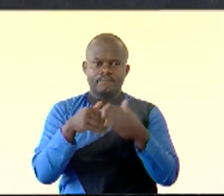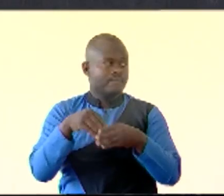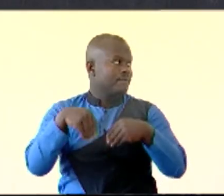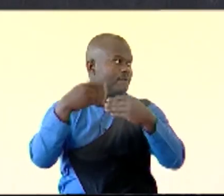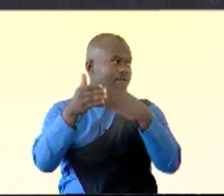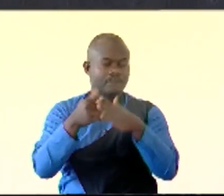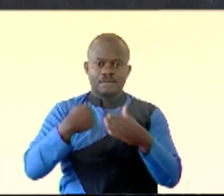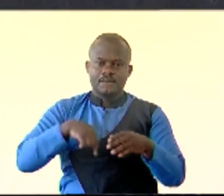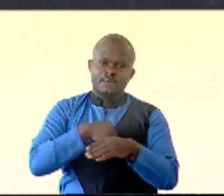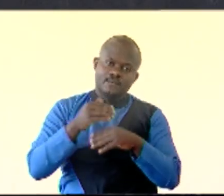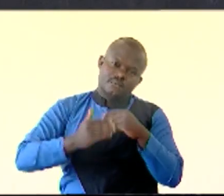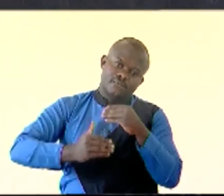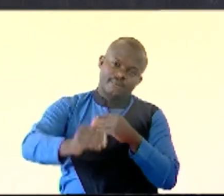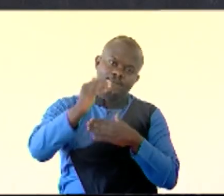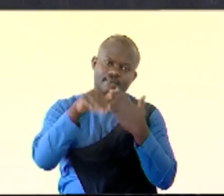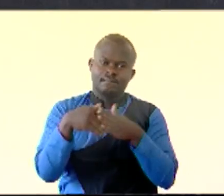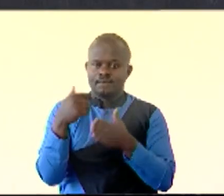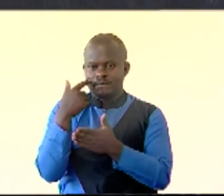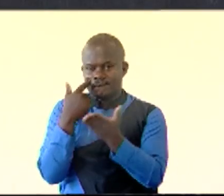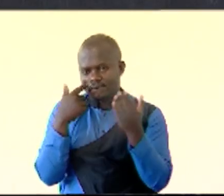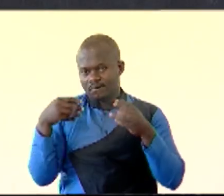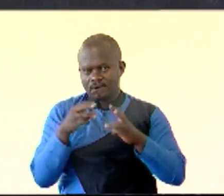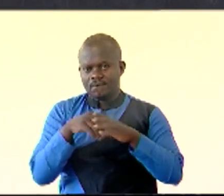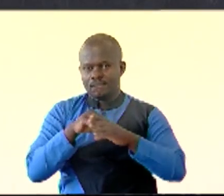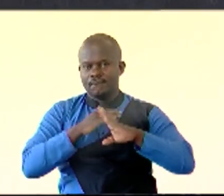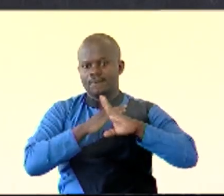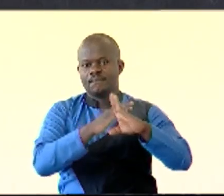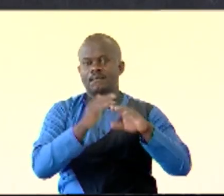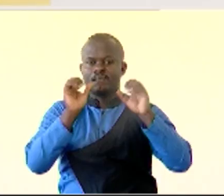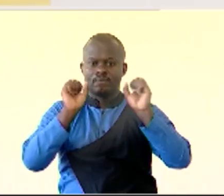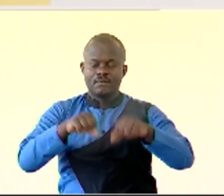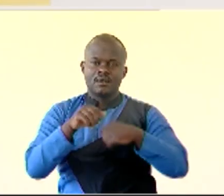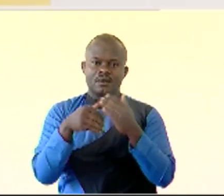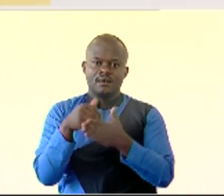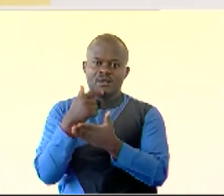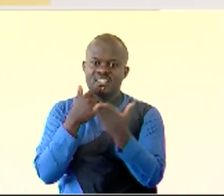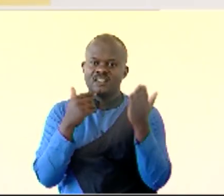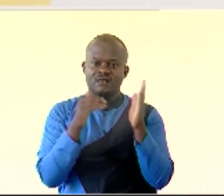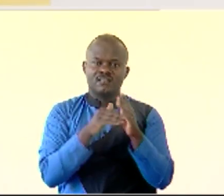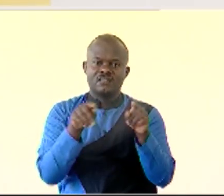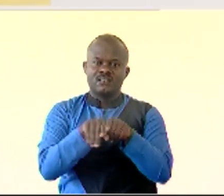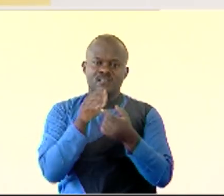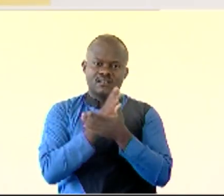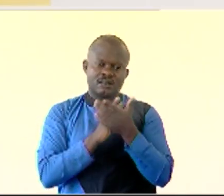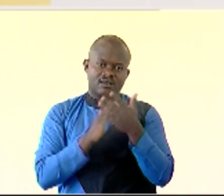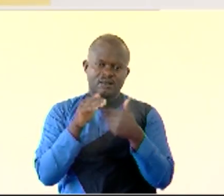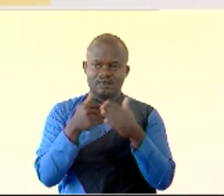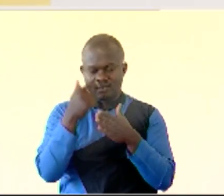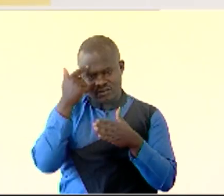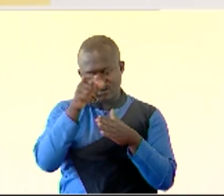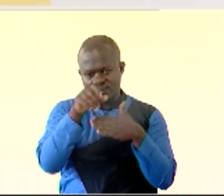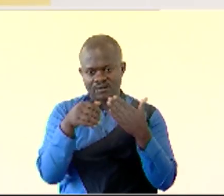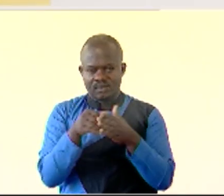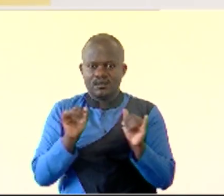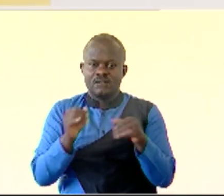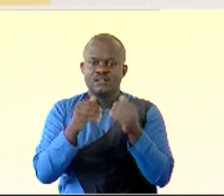it is going to be acting as a first line of defense, able to trap dust and even some of the microorganisms or pathogens that are trying to